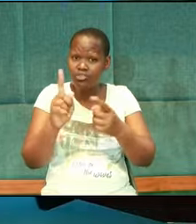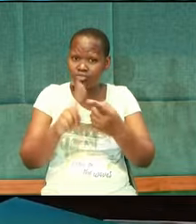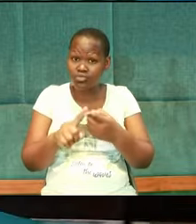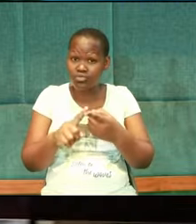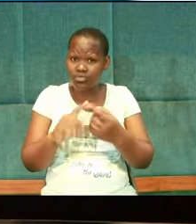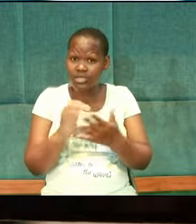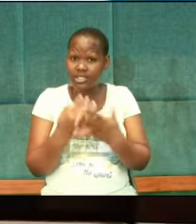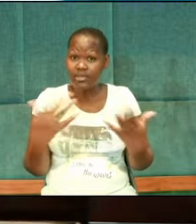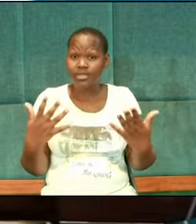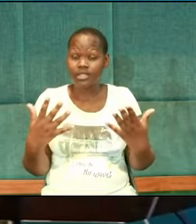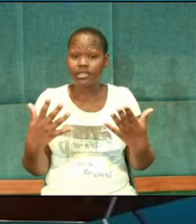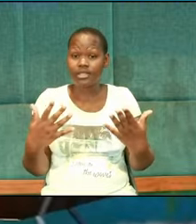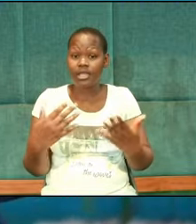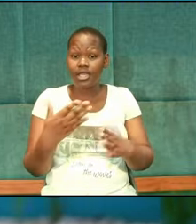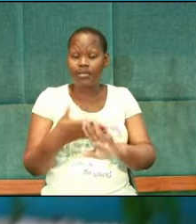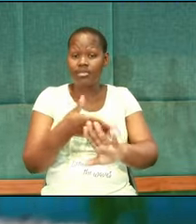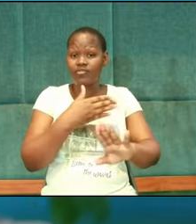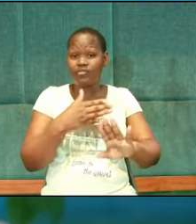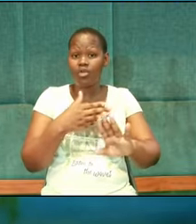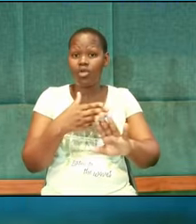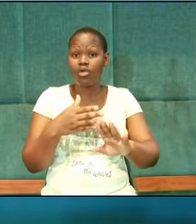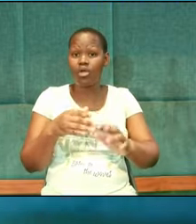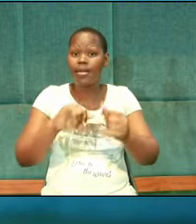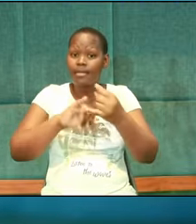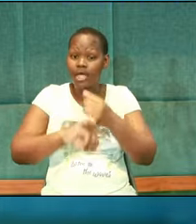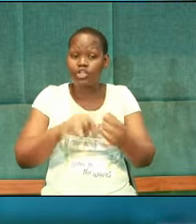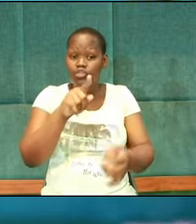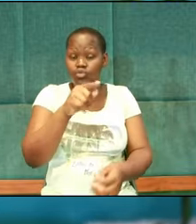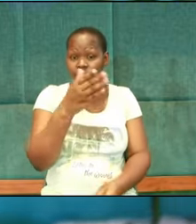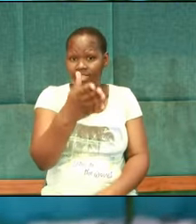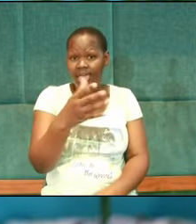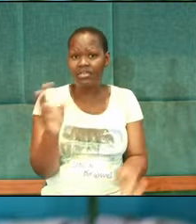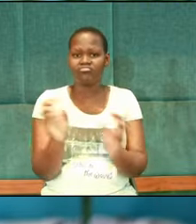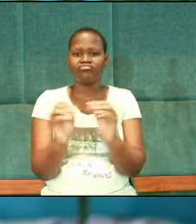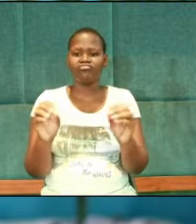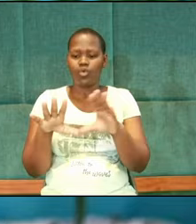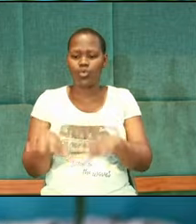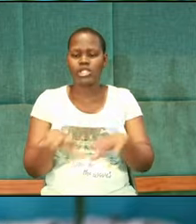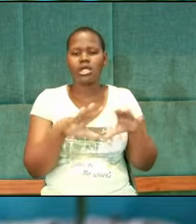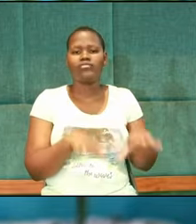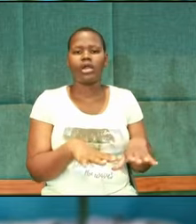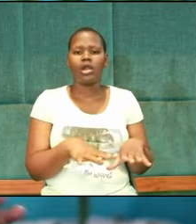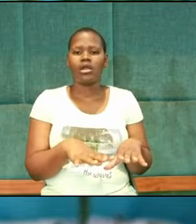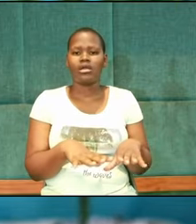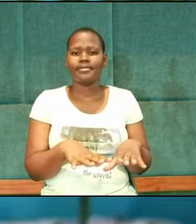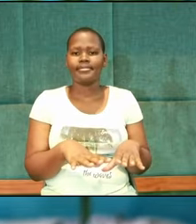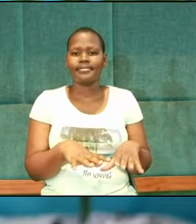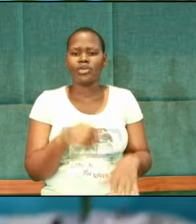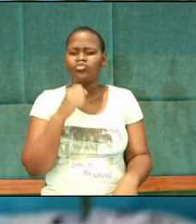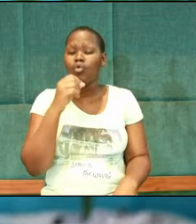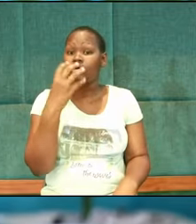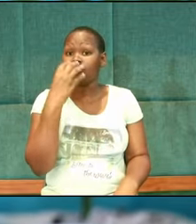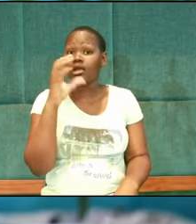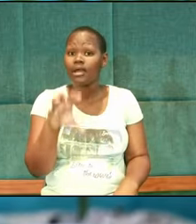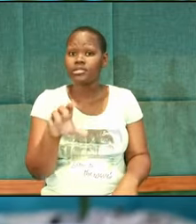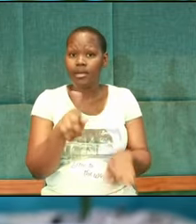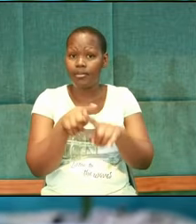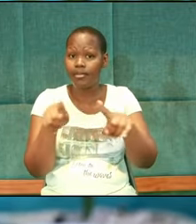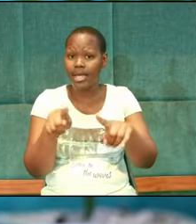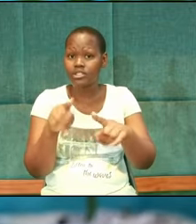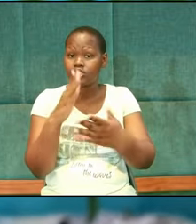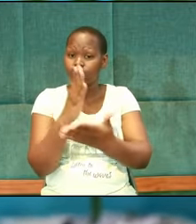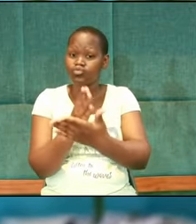married. I can guarantee you, you are not there, you will suffer. Listen, it's not a curse, it's a fact of